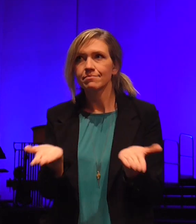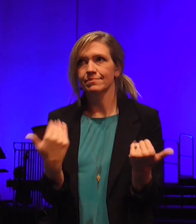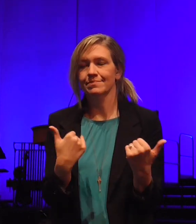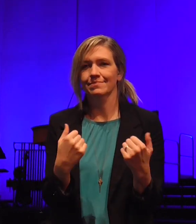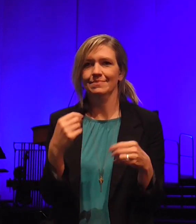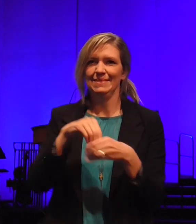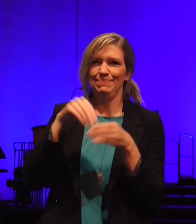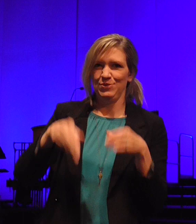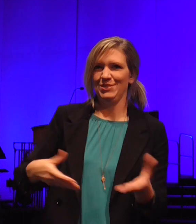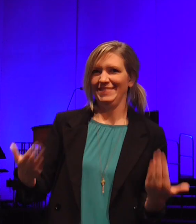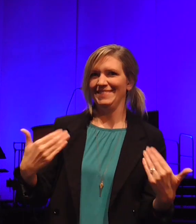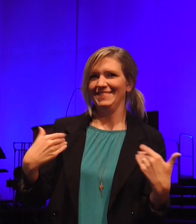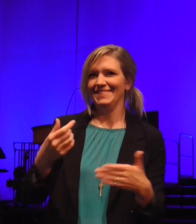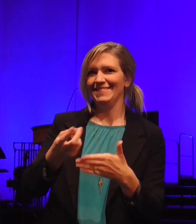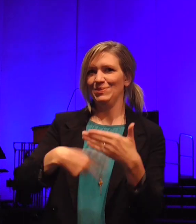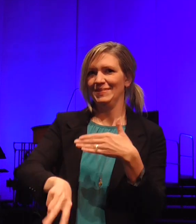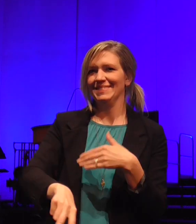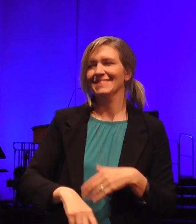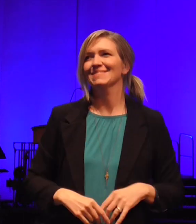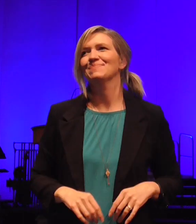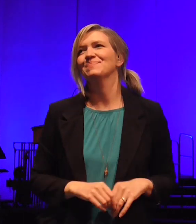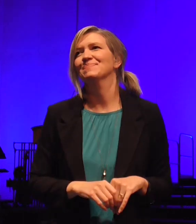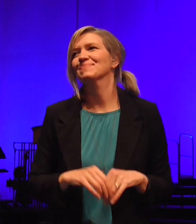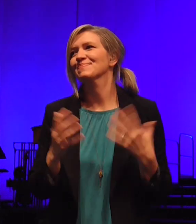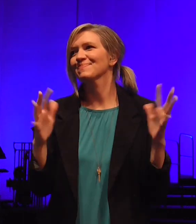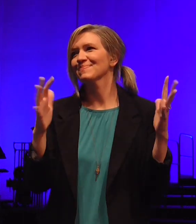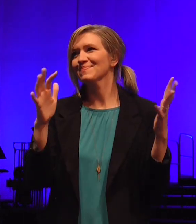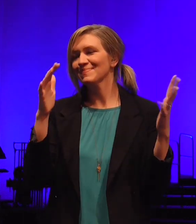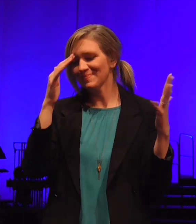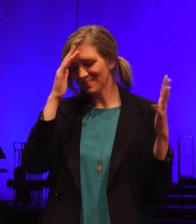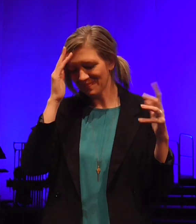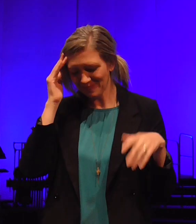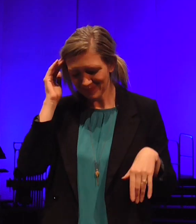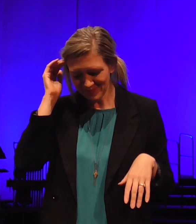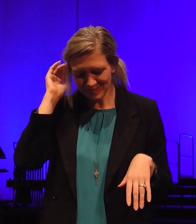to church. Yeah.